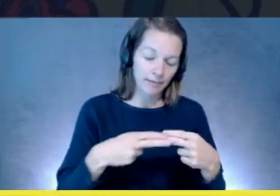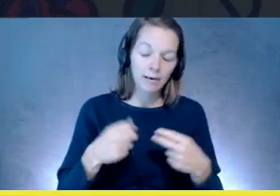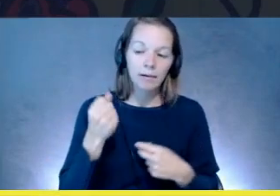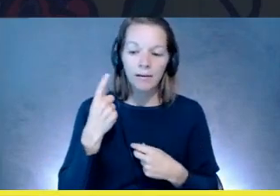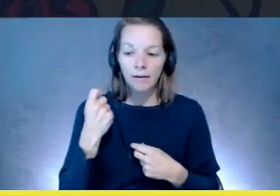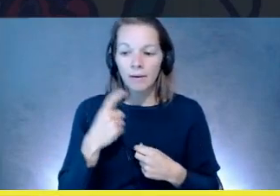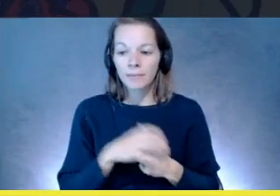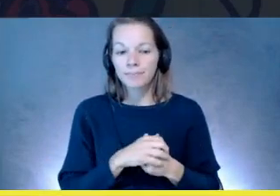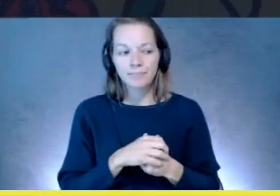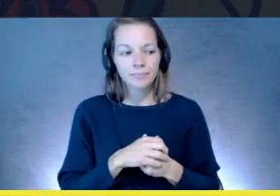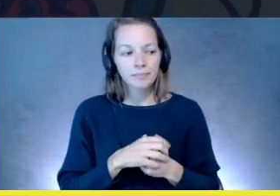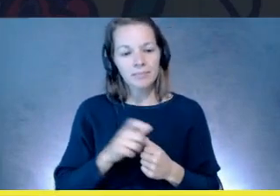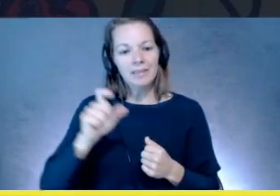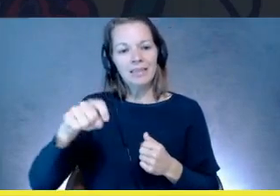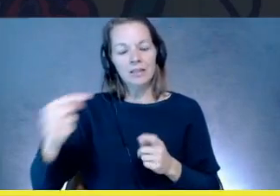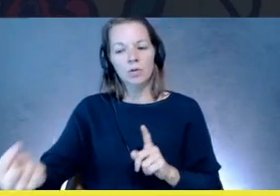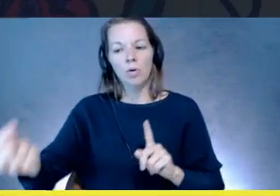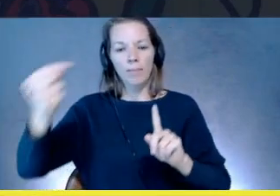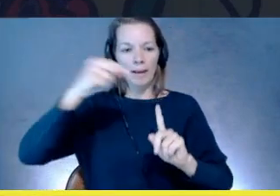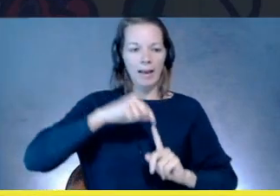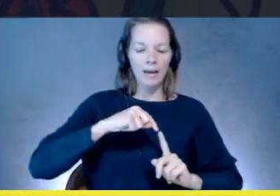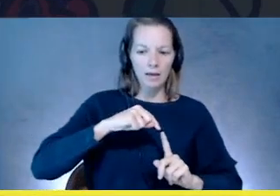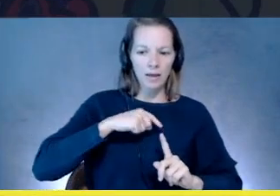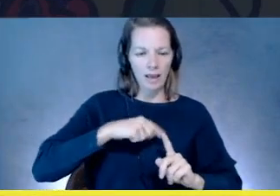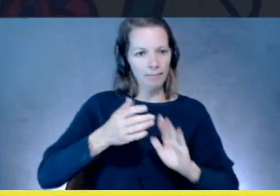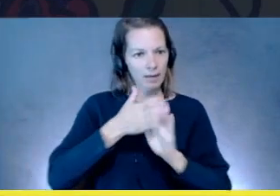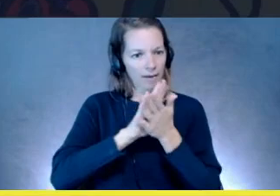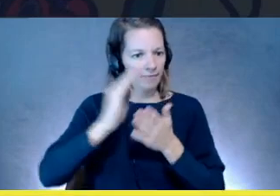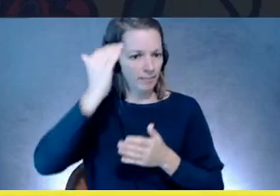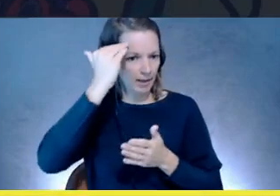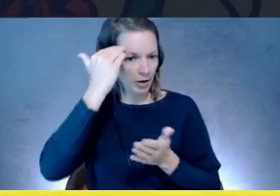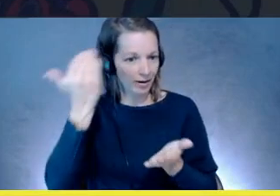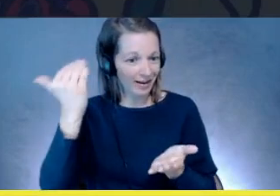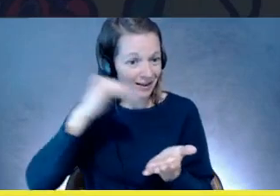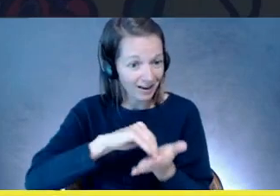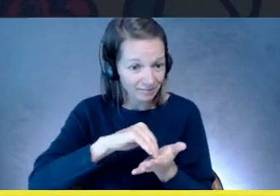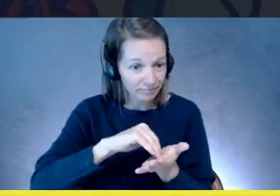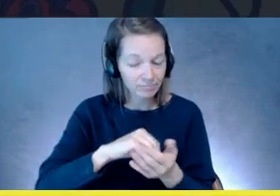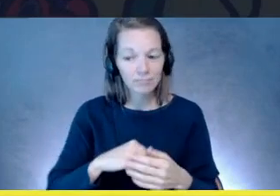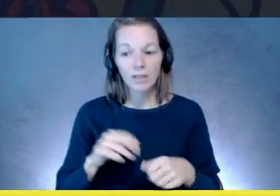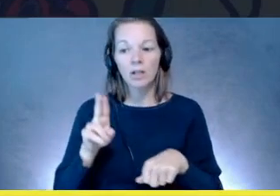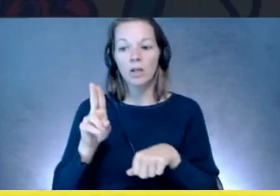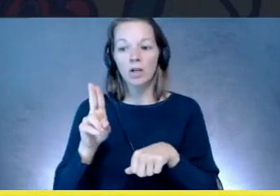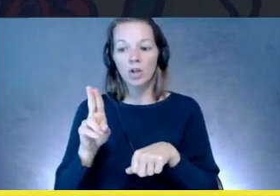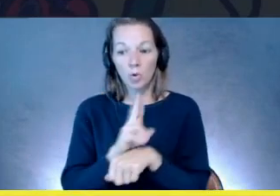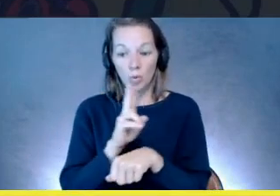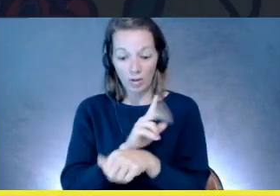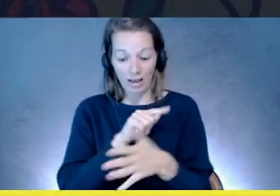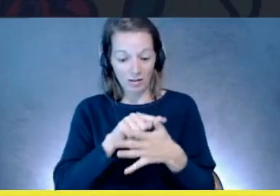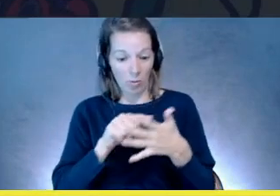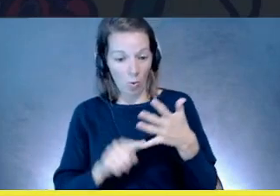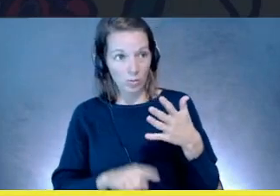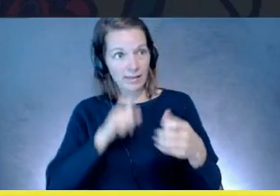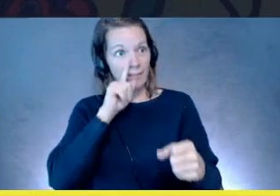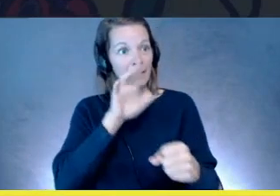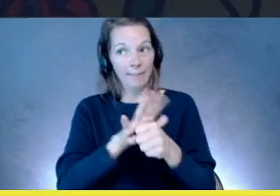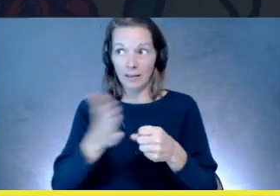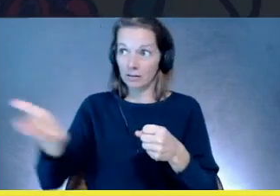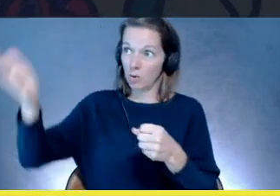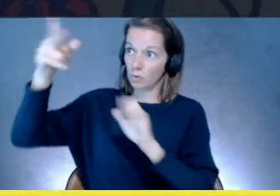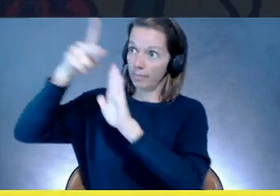we need to go back and refamiliarize ourselves and utilize those commitments that have been made by our